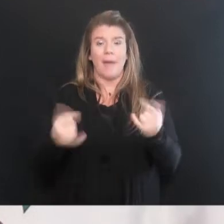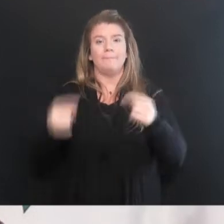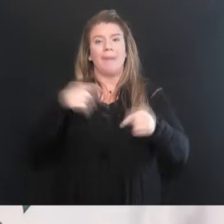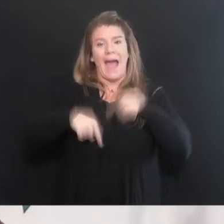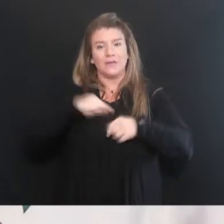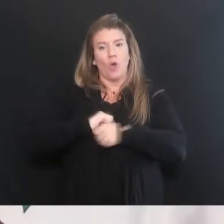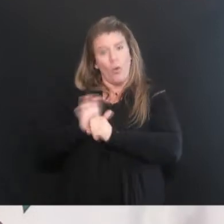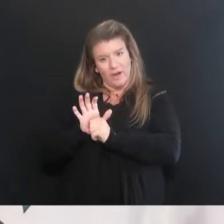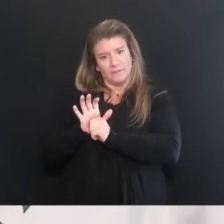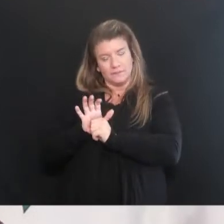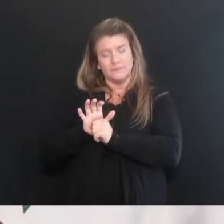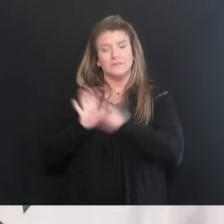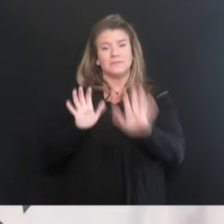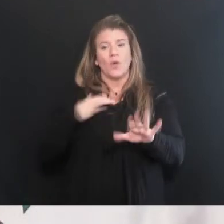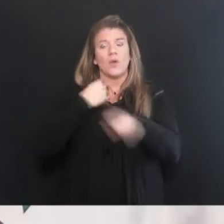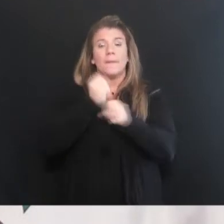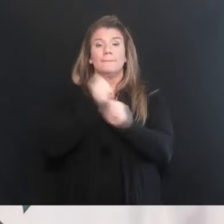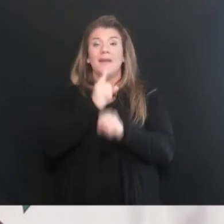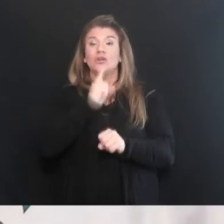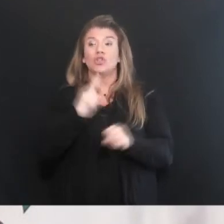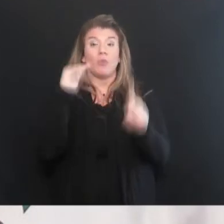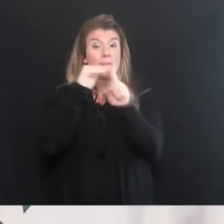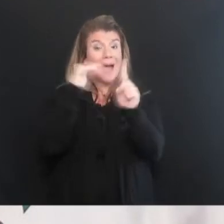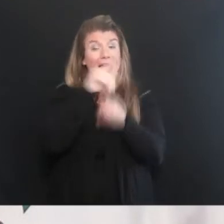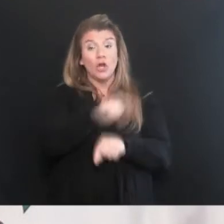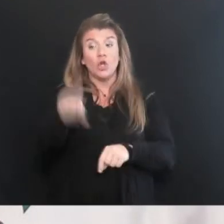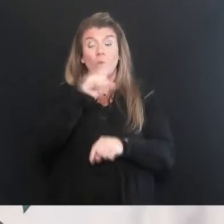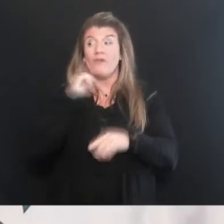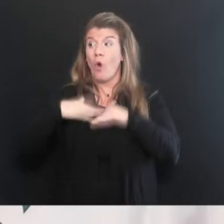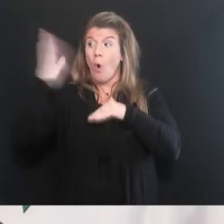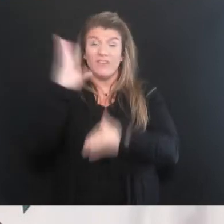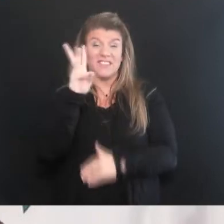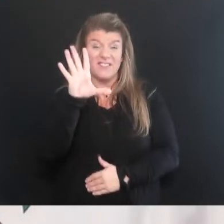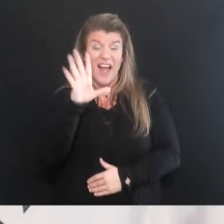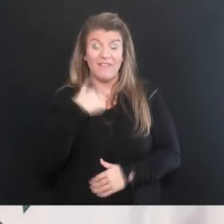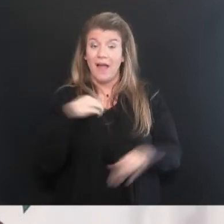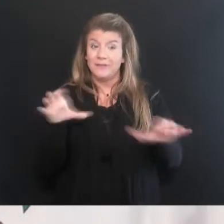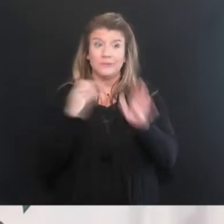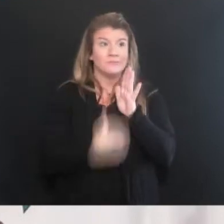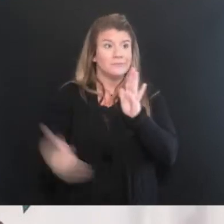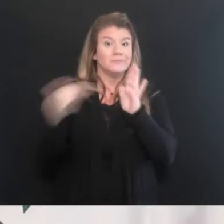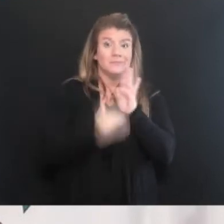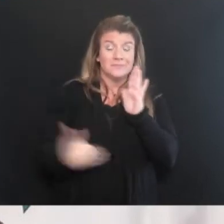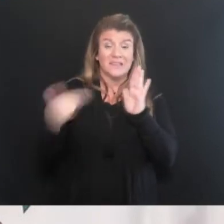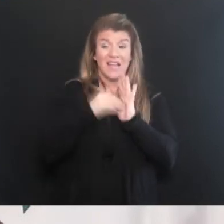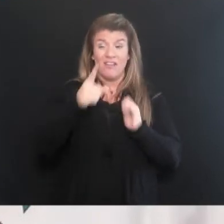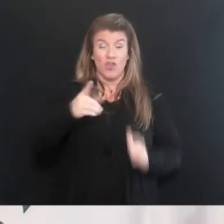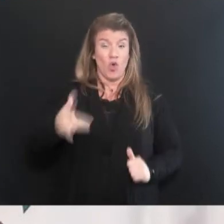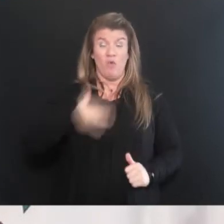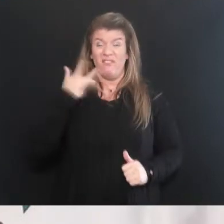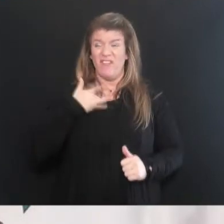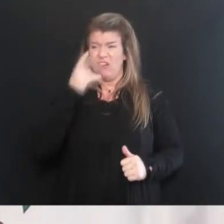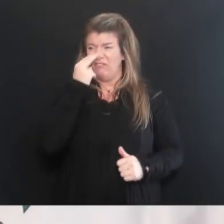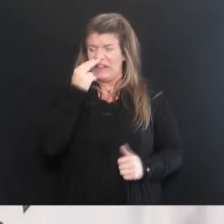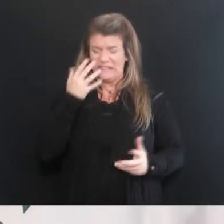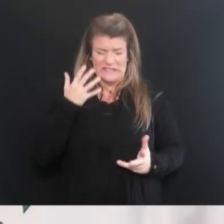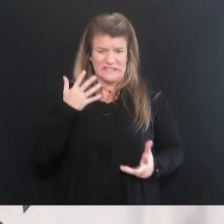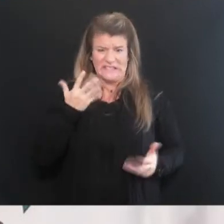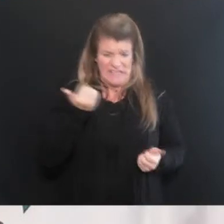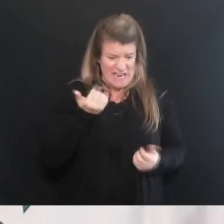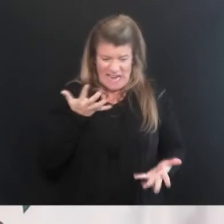stuff. I want to be sure and remind those over 65, as I do all the time, if you feel the least bit funny, get